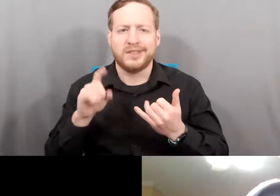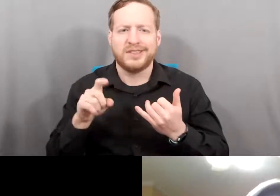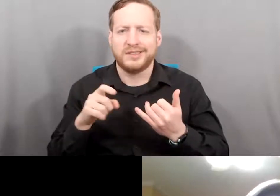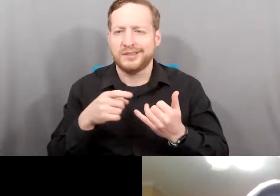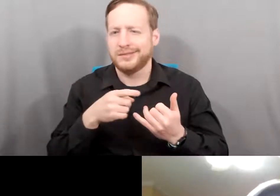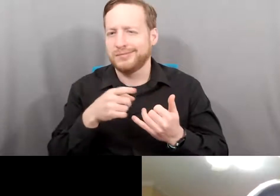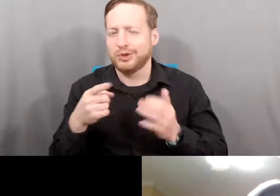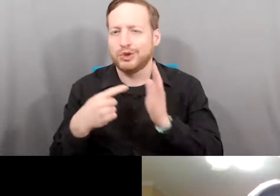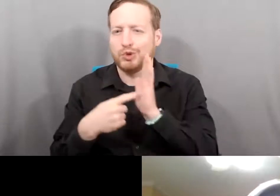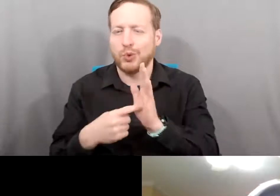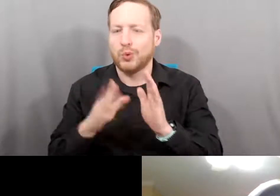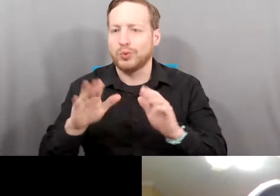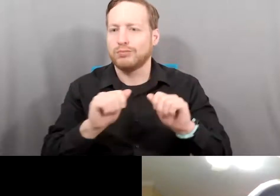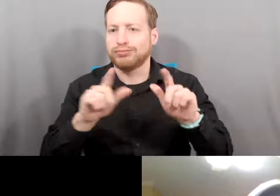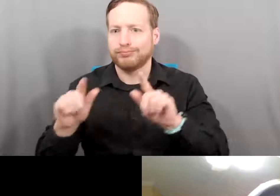So